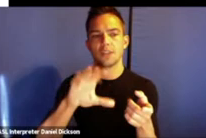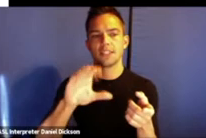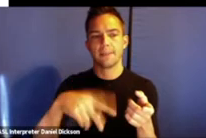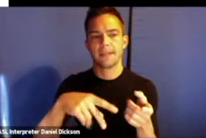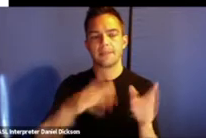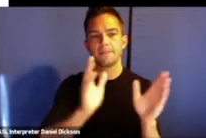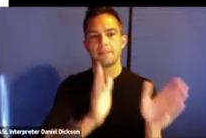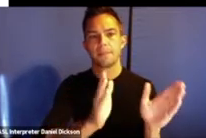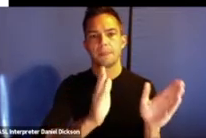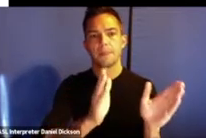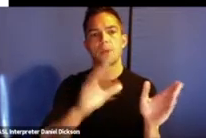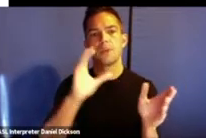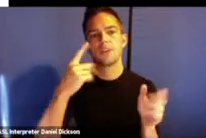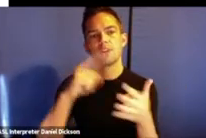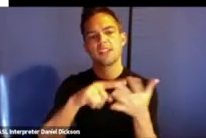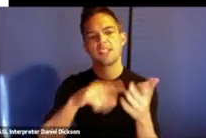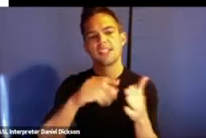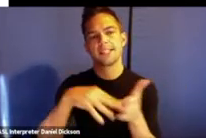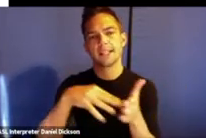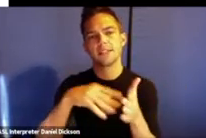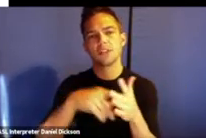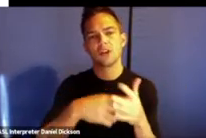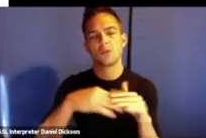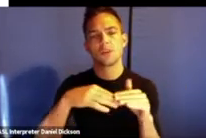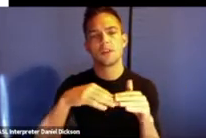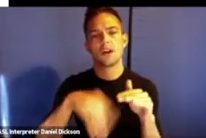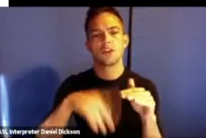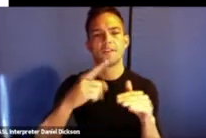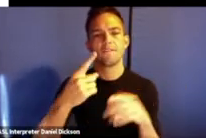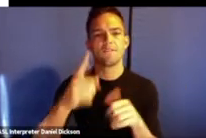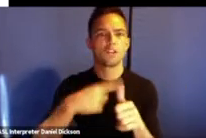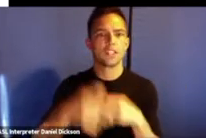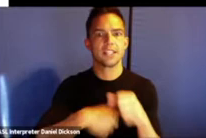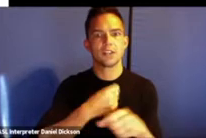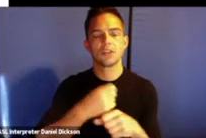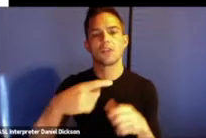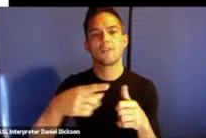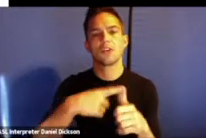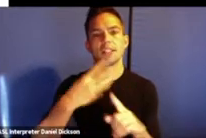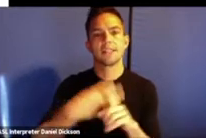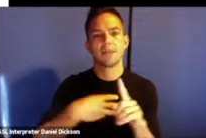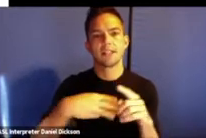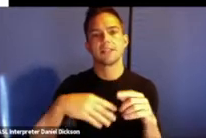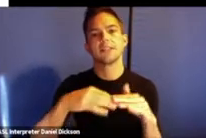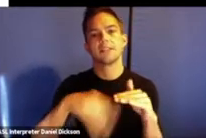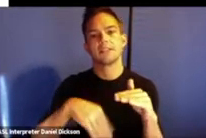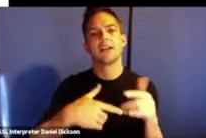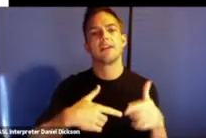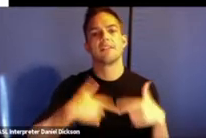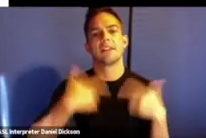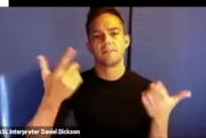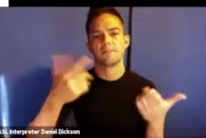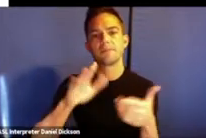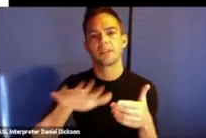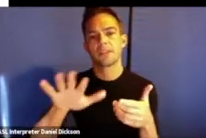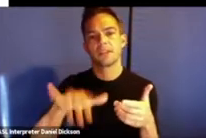we particularly look for those studies that started within the first year of life or even within the first 6 months of life. And since this